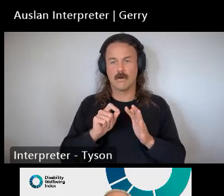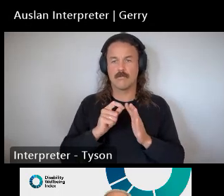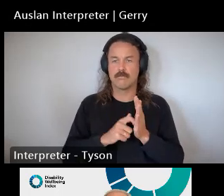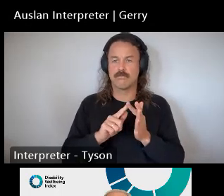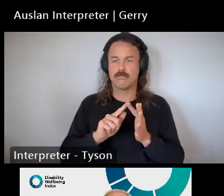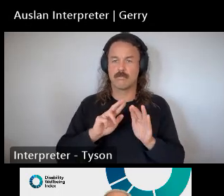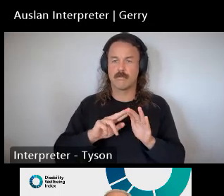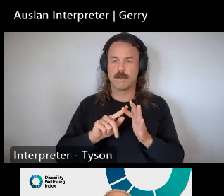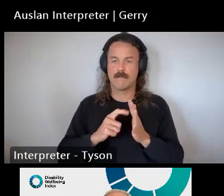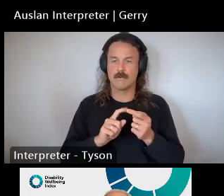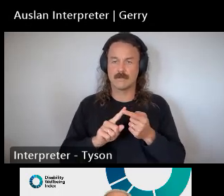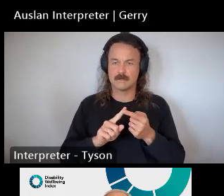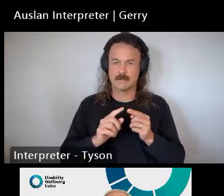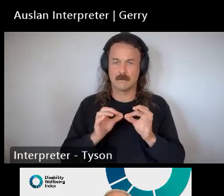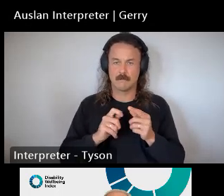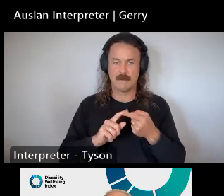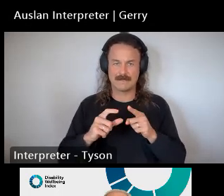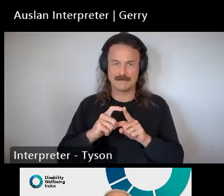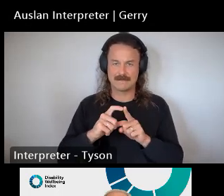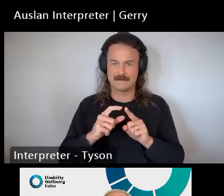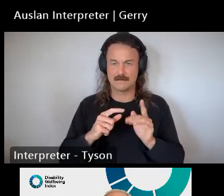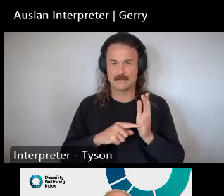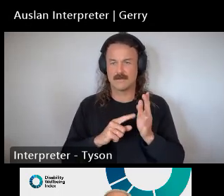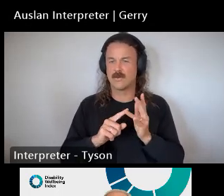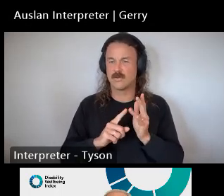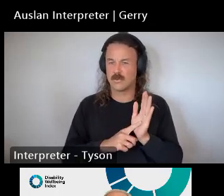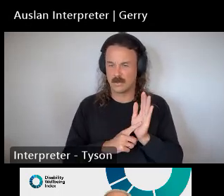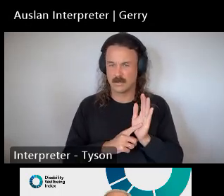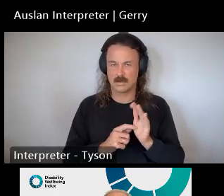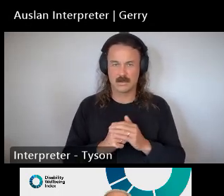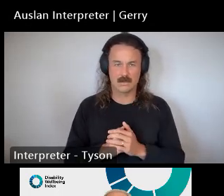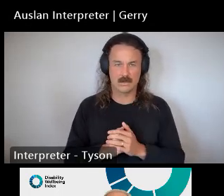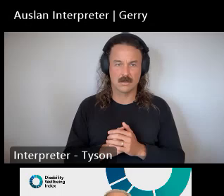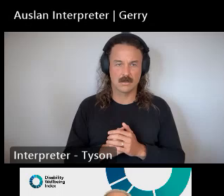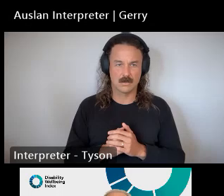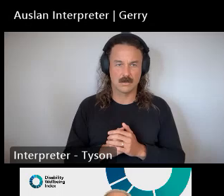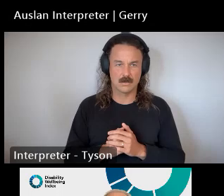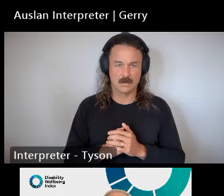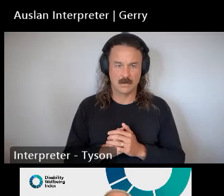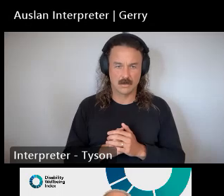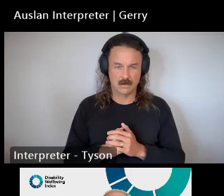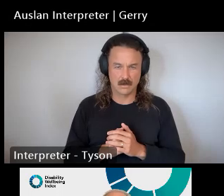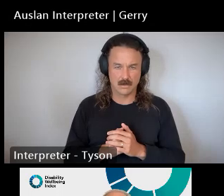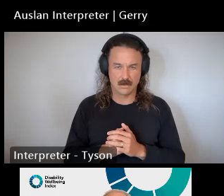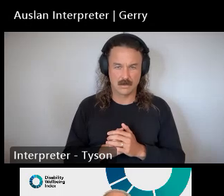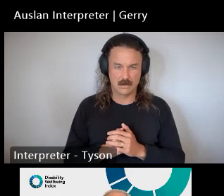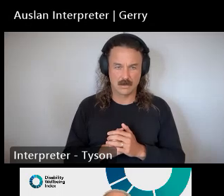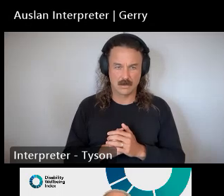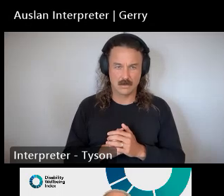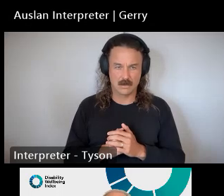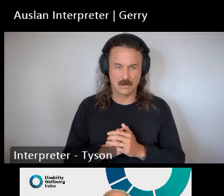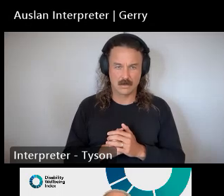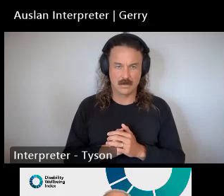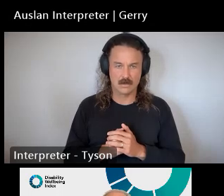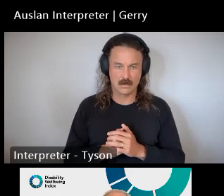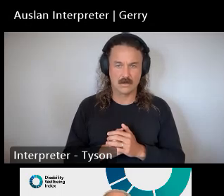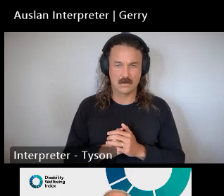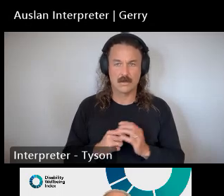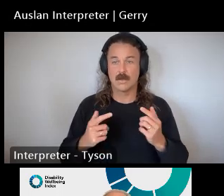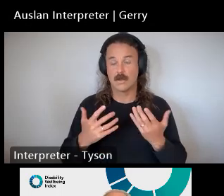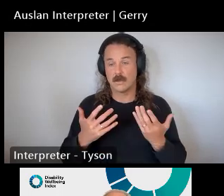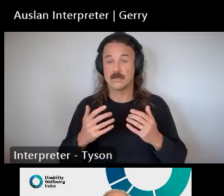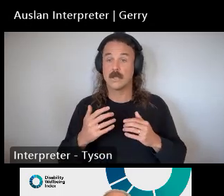non-preference-based scoring algorithm is that you will assume all life aspects will play an equal role in your well-being here, or would say